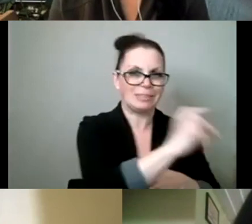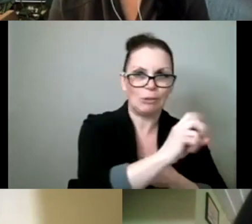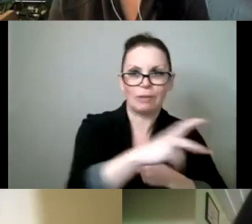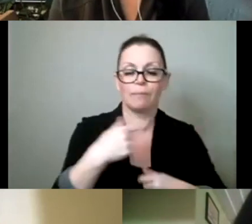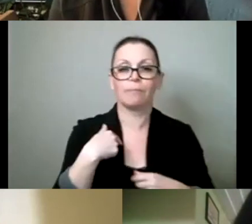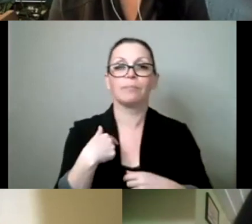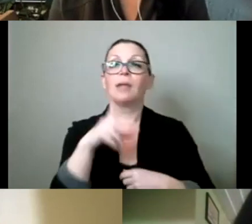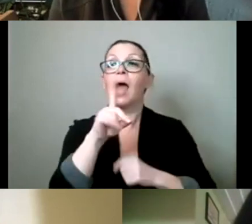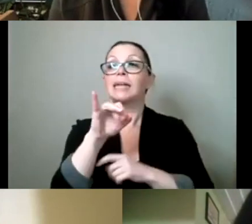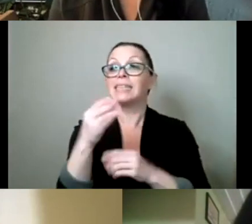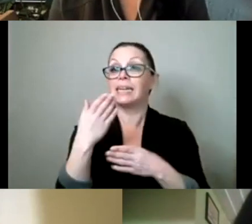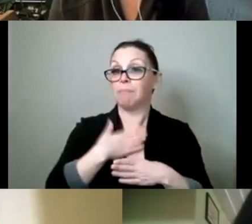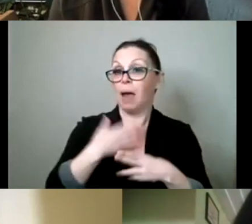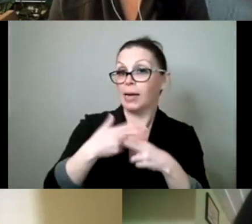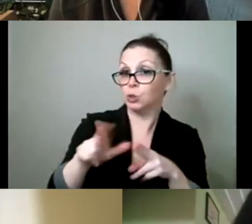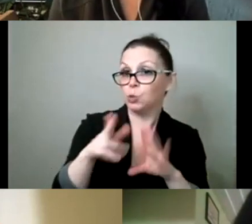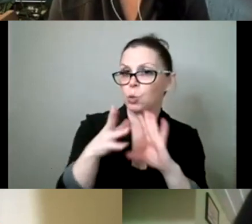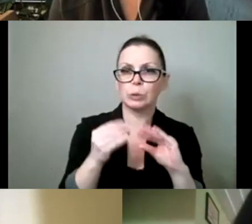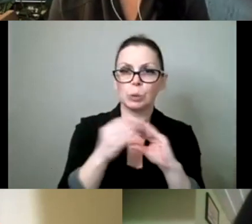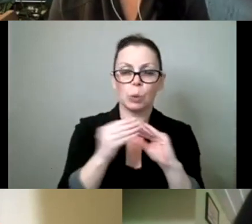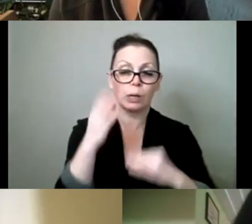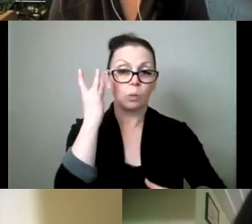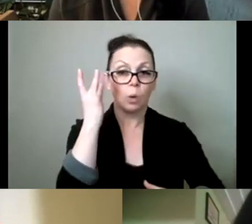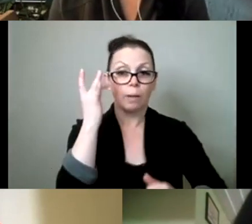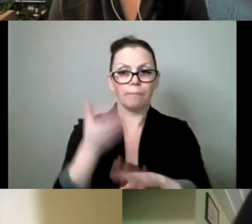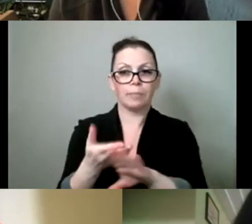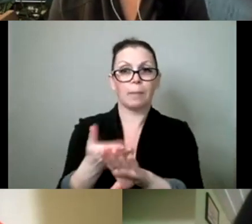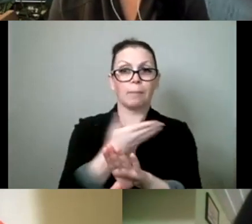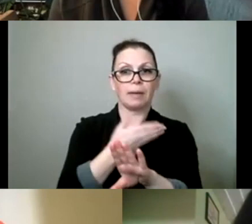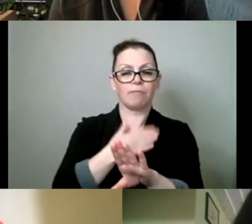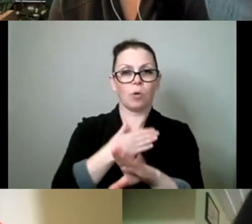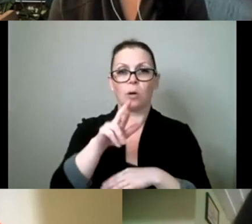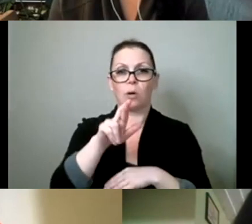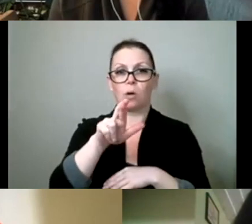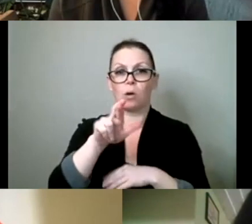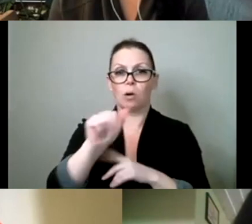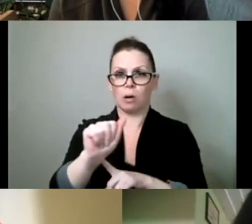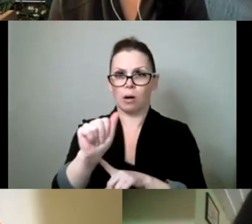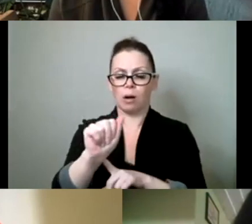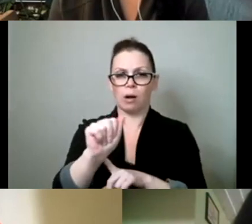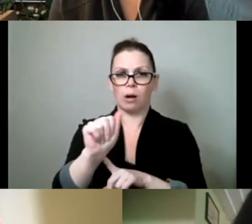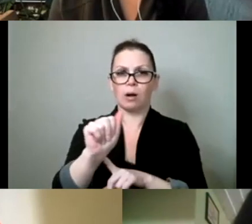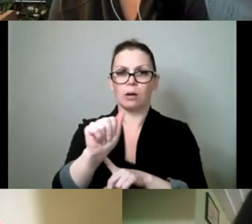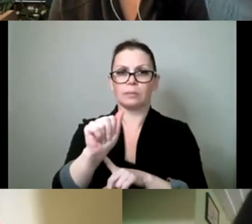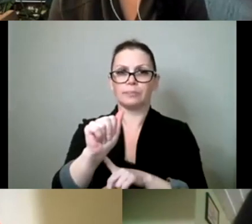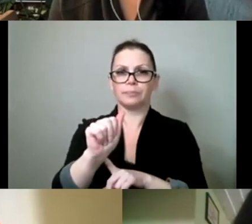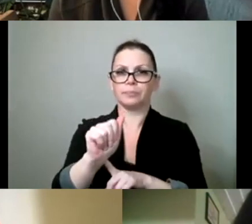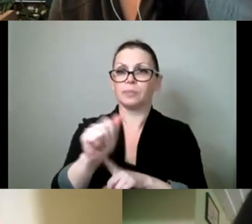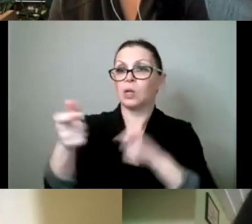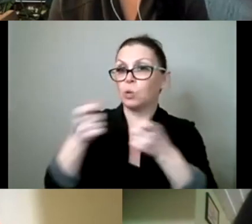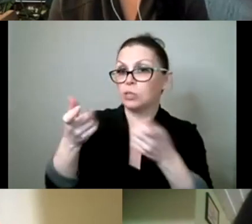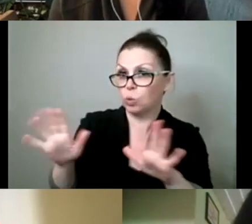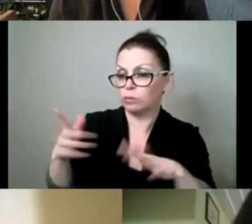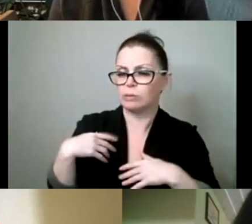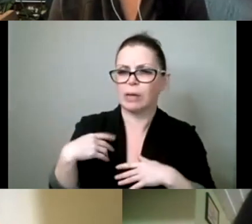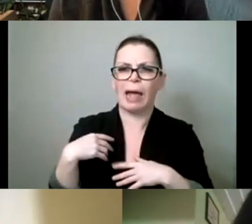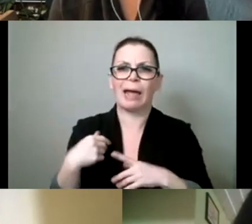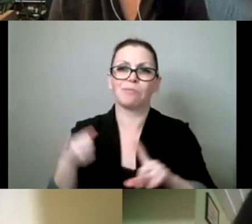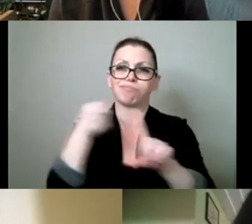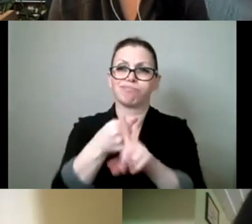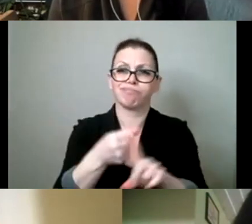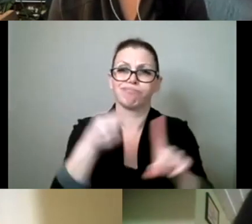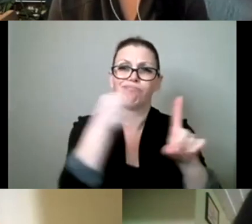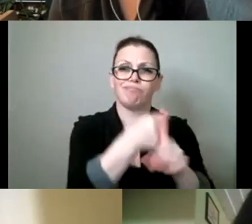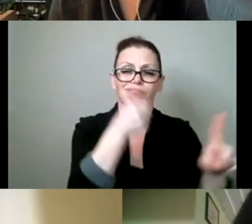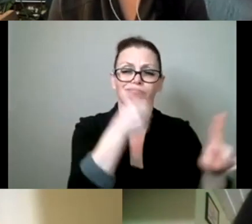I just want to say I did my short story because before my RA, my rheumatoid arthritis, was controlled, I had a lot of flare-ups. So when I would get